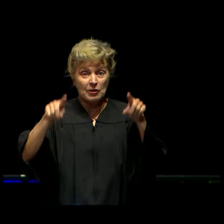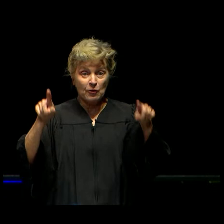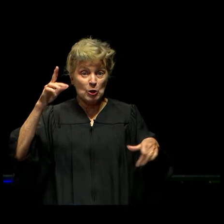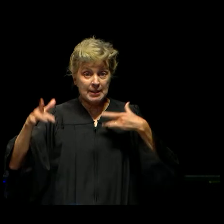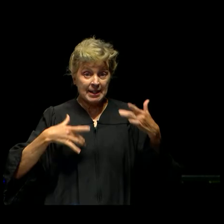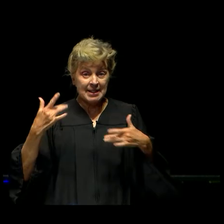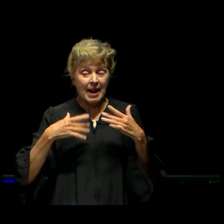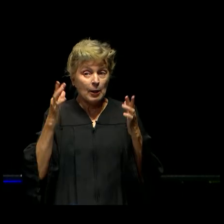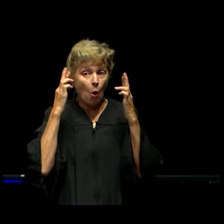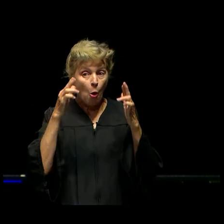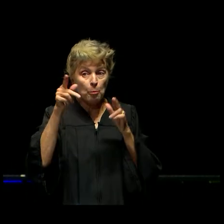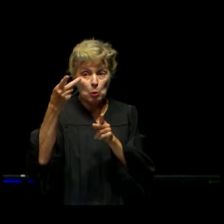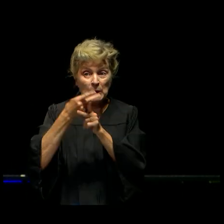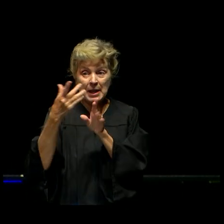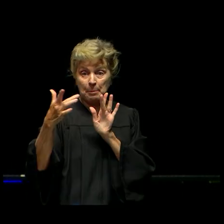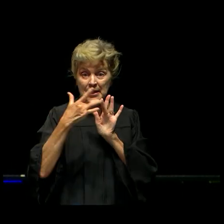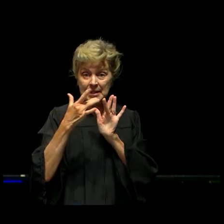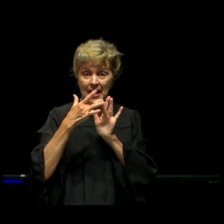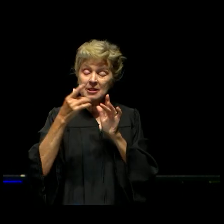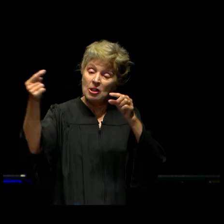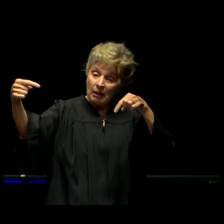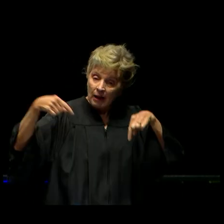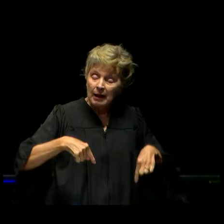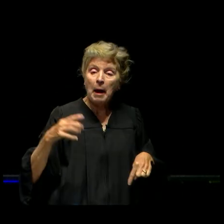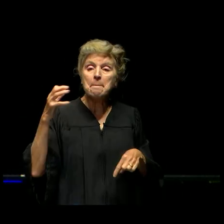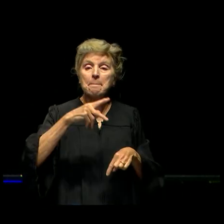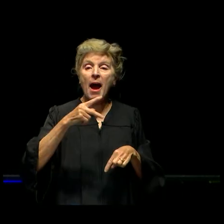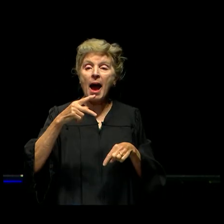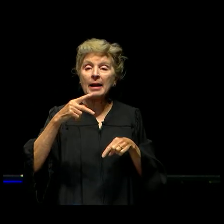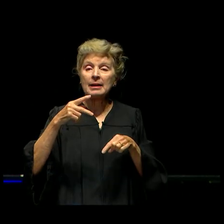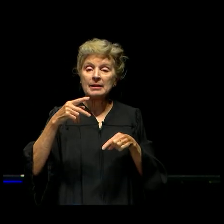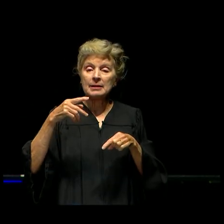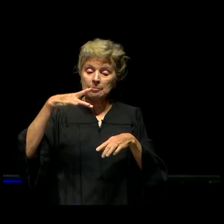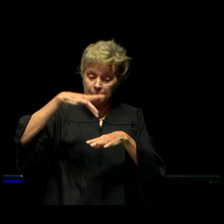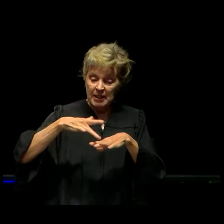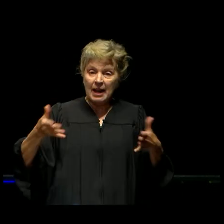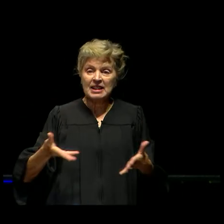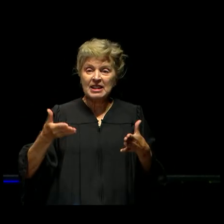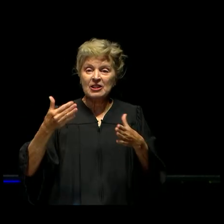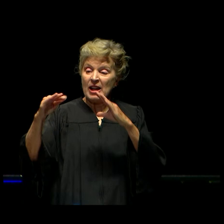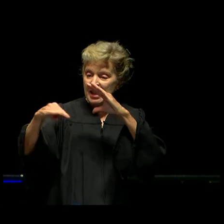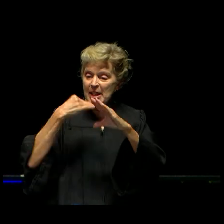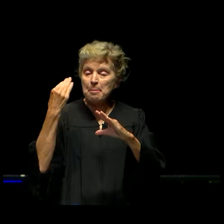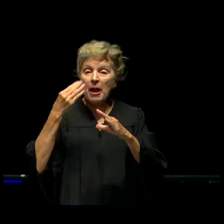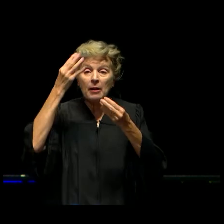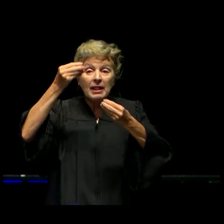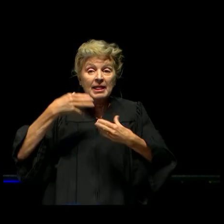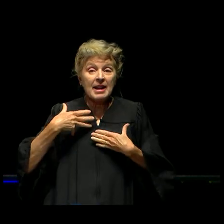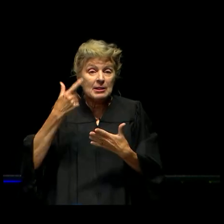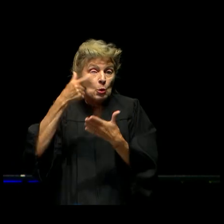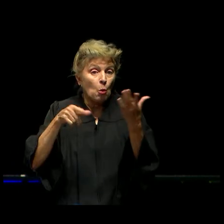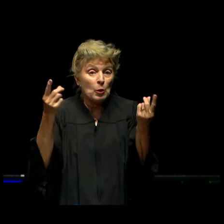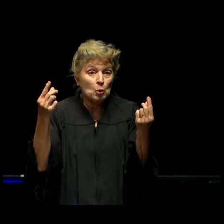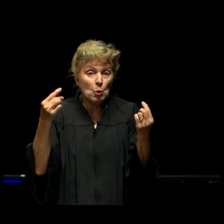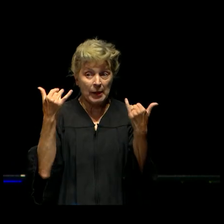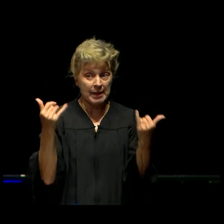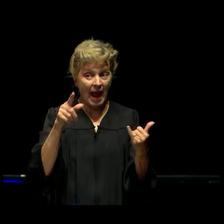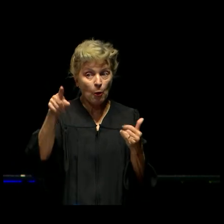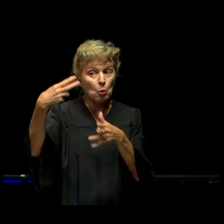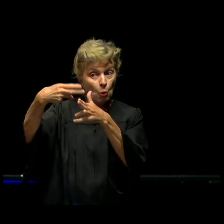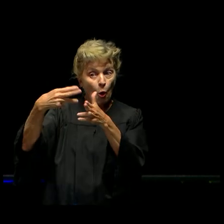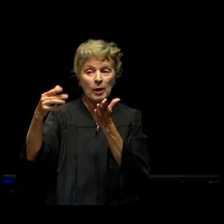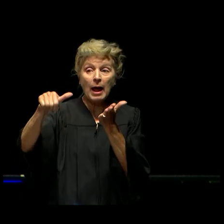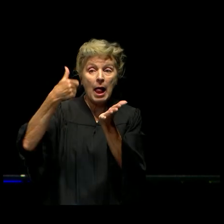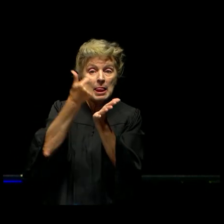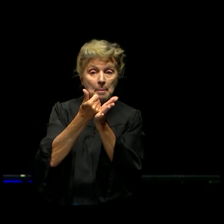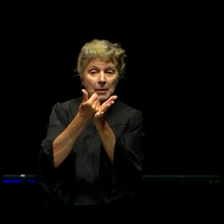you'll stay in touch. Come back on campus or email and let us know how you are doing. You are now alumni and TMU's